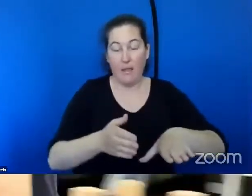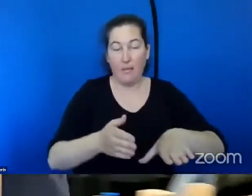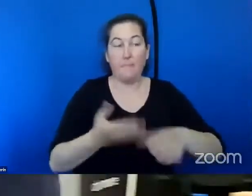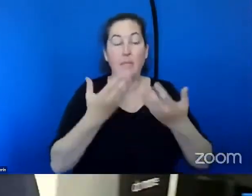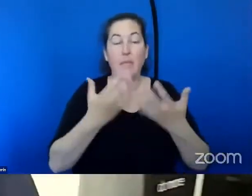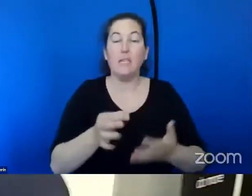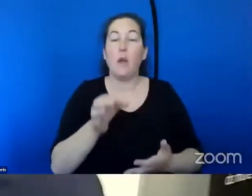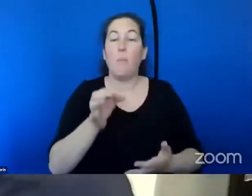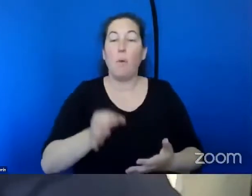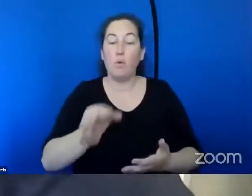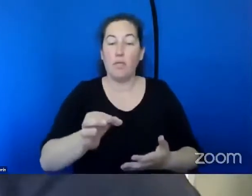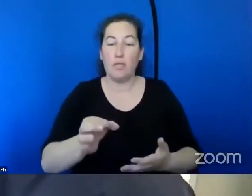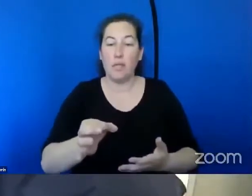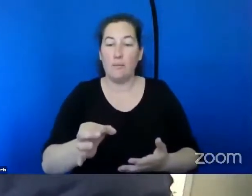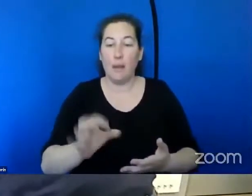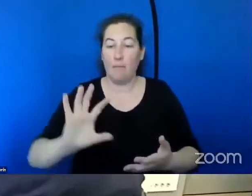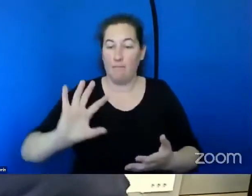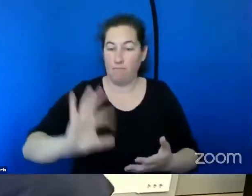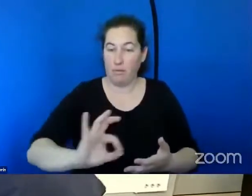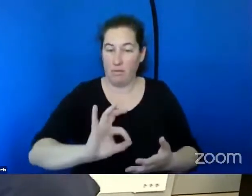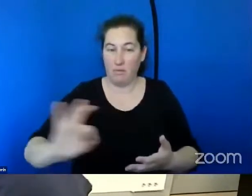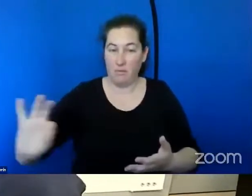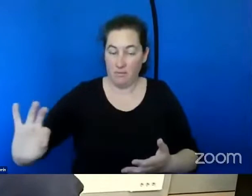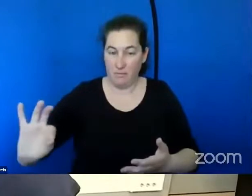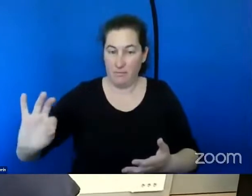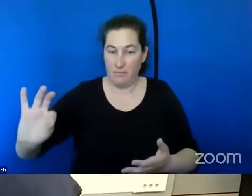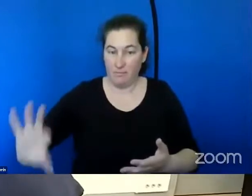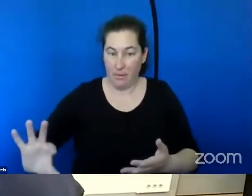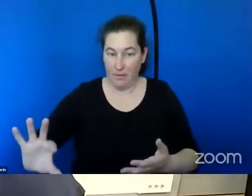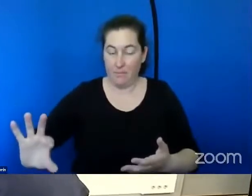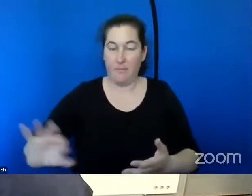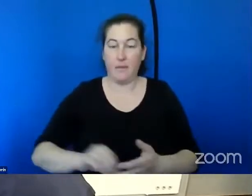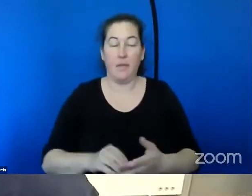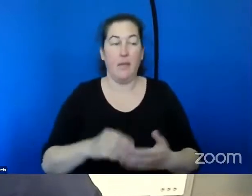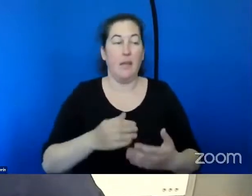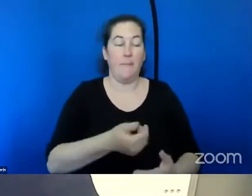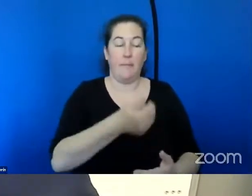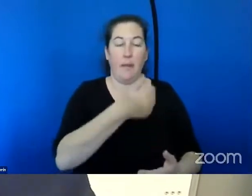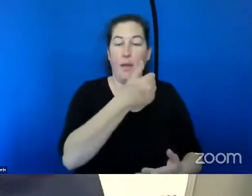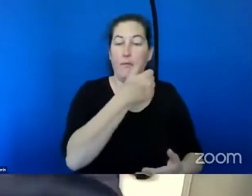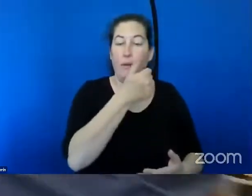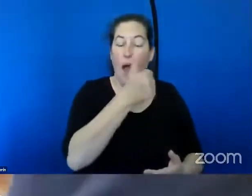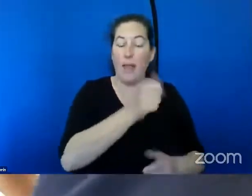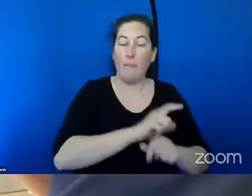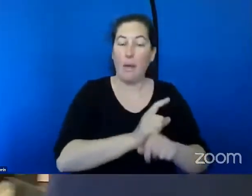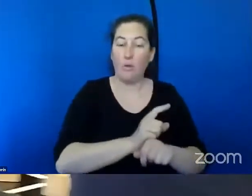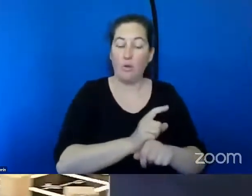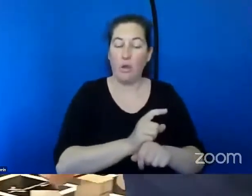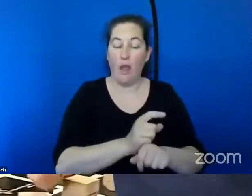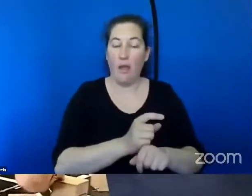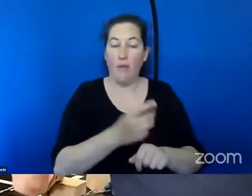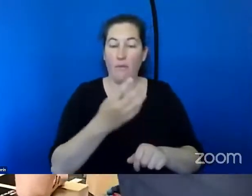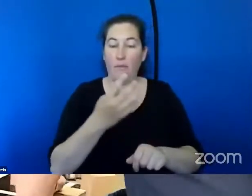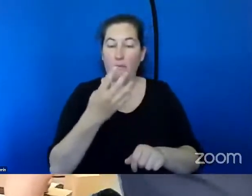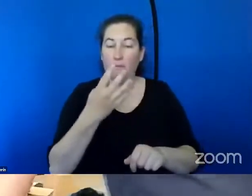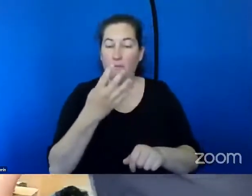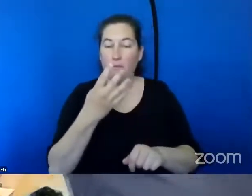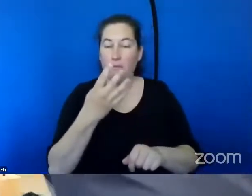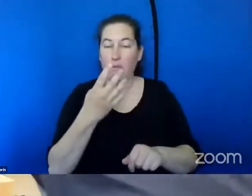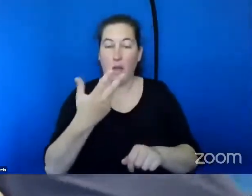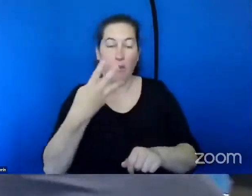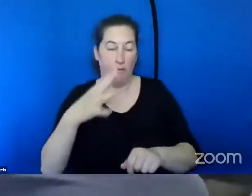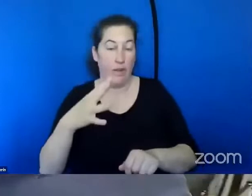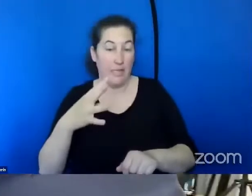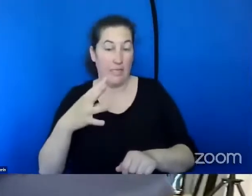own leading time, and he's only got 3 left to go. Credit card is next. As if you were placing the card into a cash